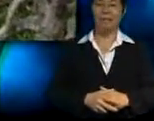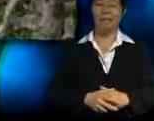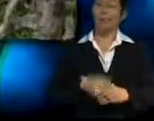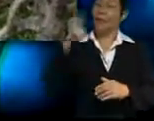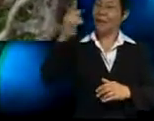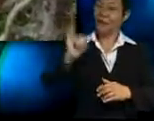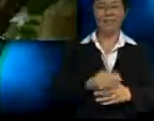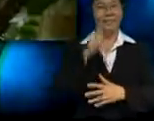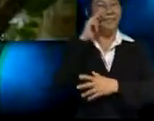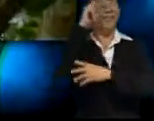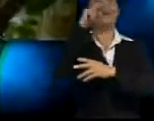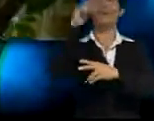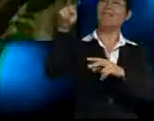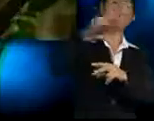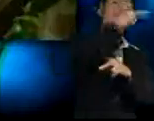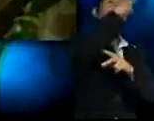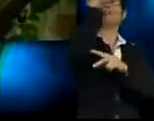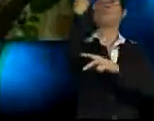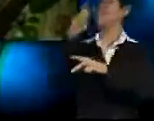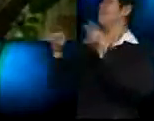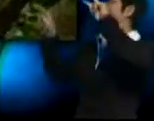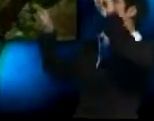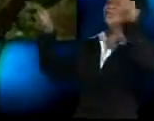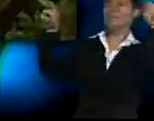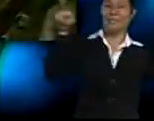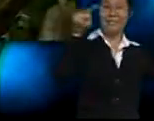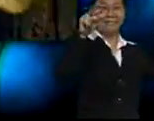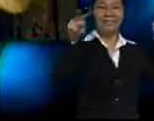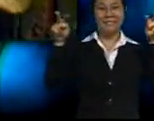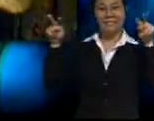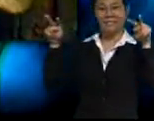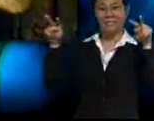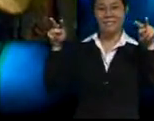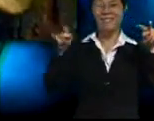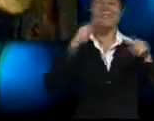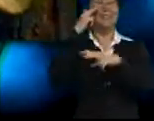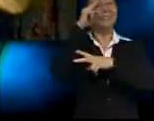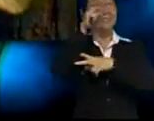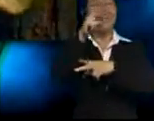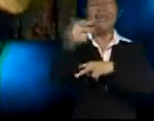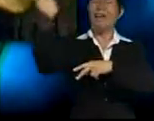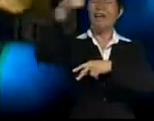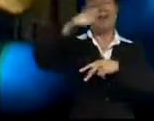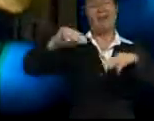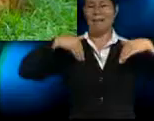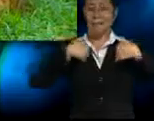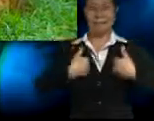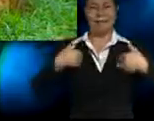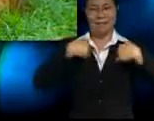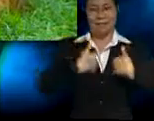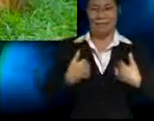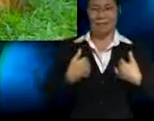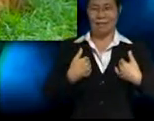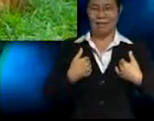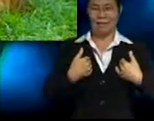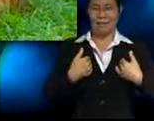Hey, look around you. The chances are that if you see an animal, it's